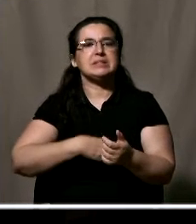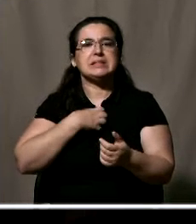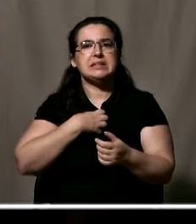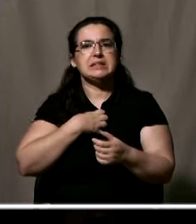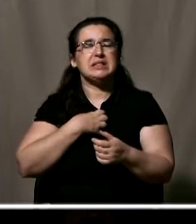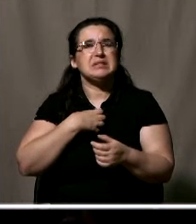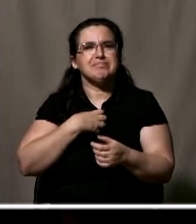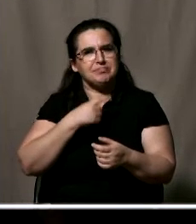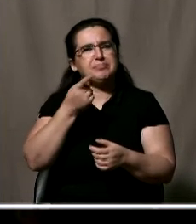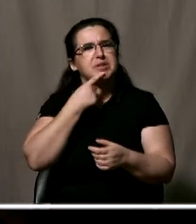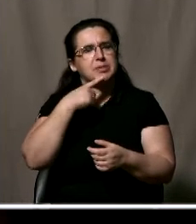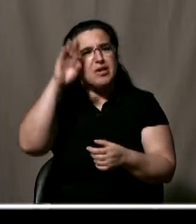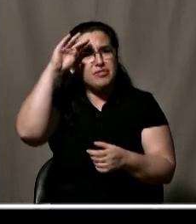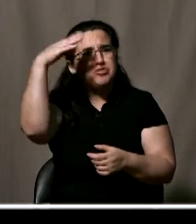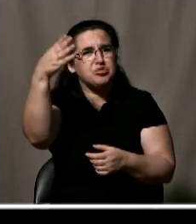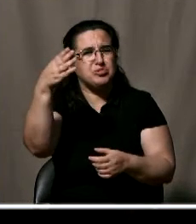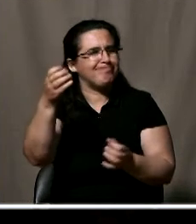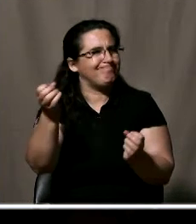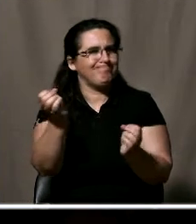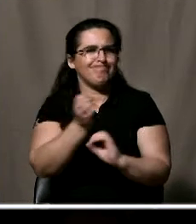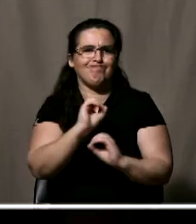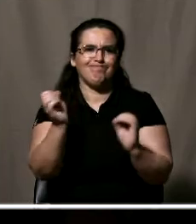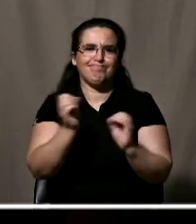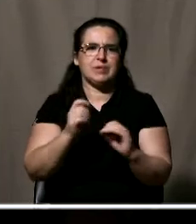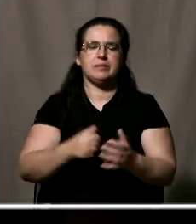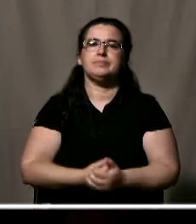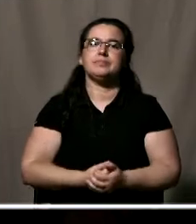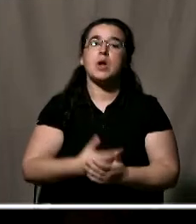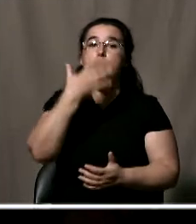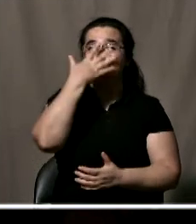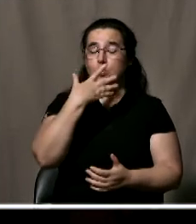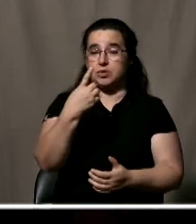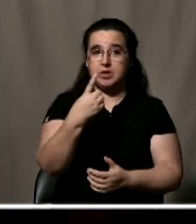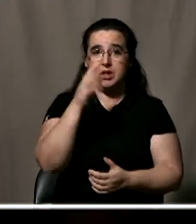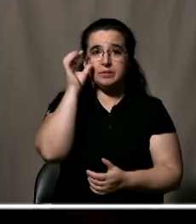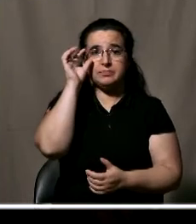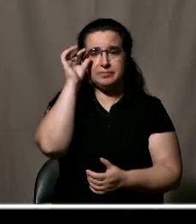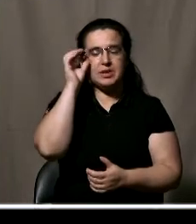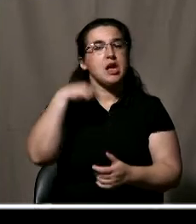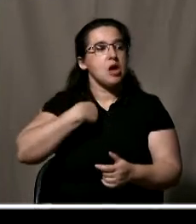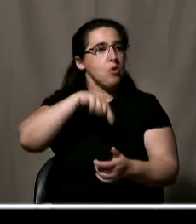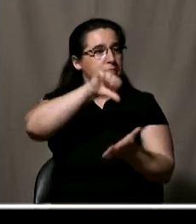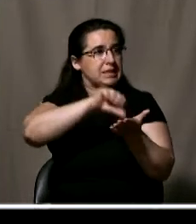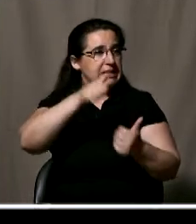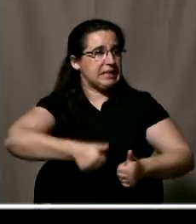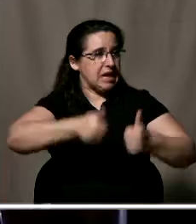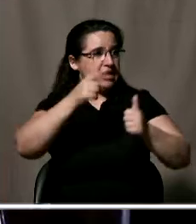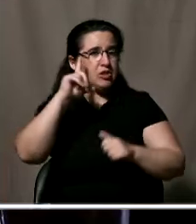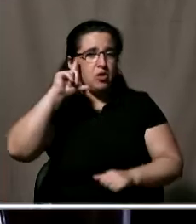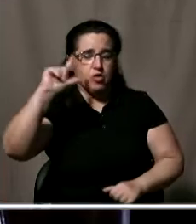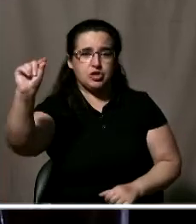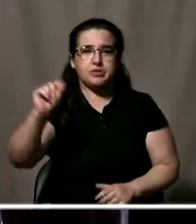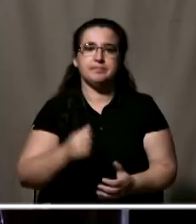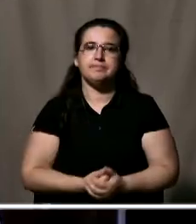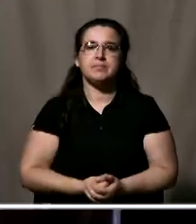grande futuro. One night I was in a distant city from that city. E uma vez eu estava numa outra cidade, bastante distante daquela cidade.